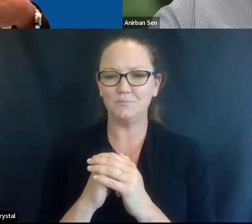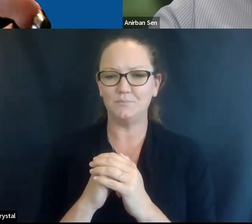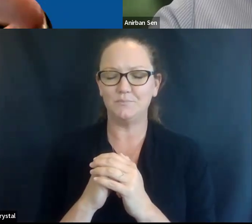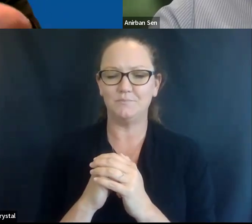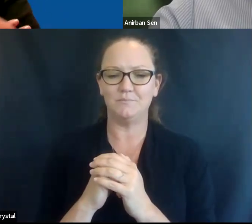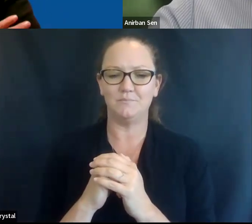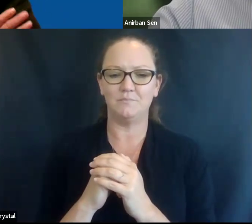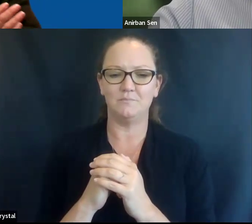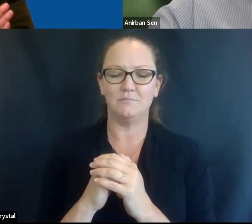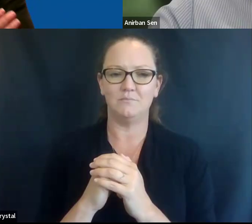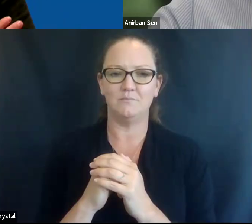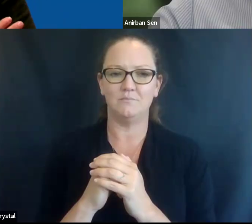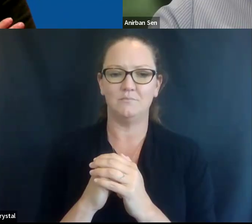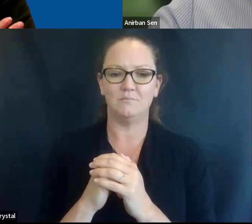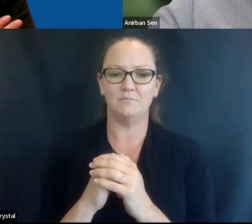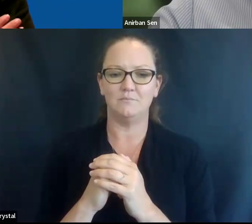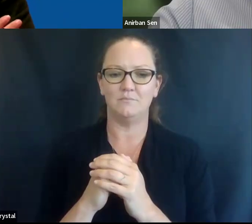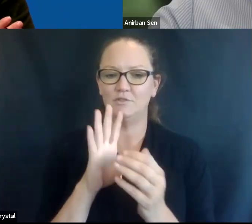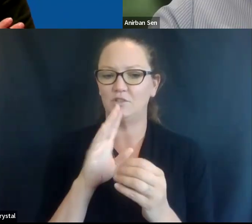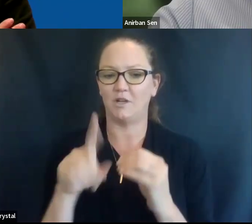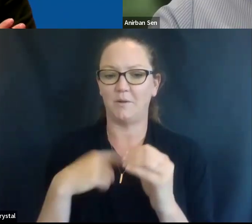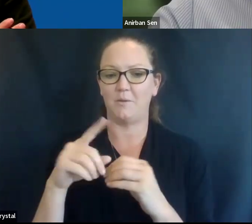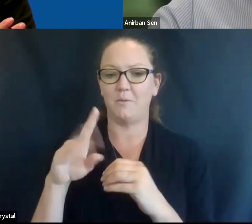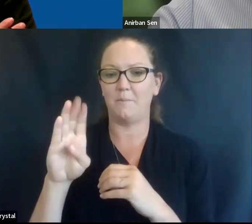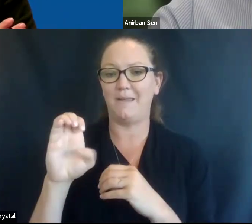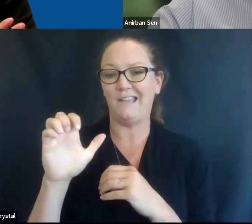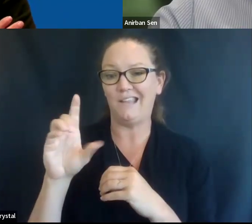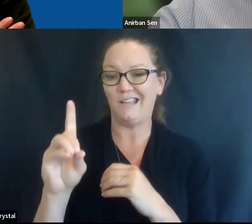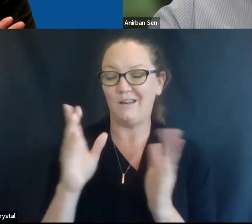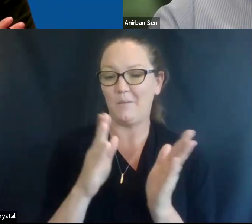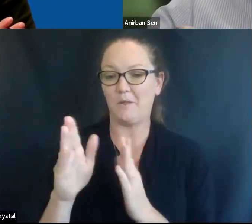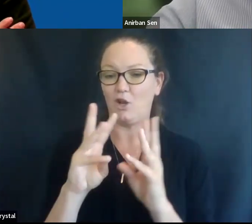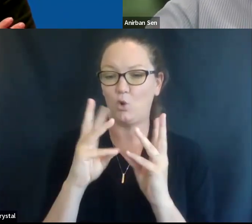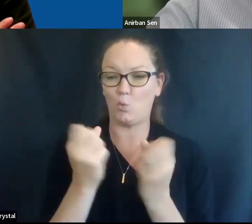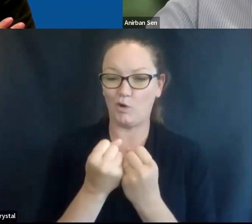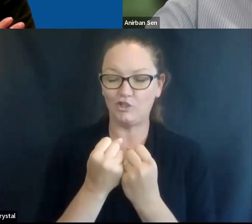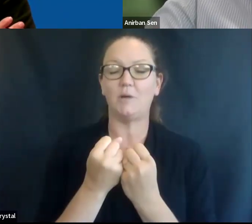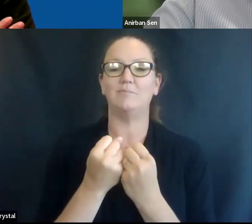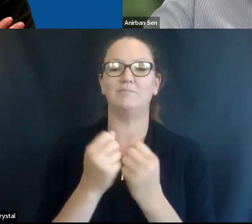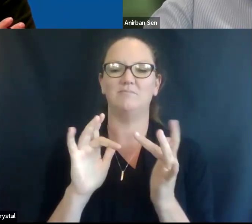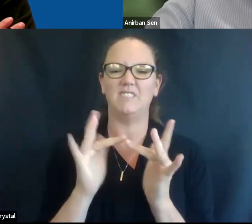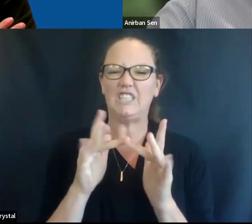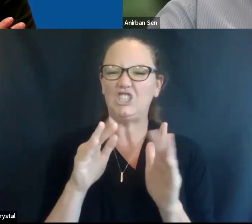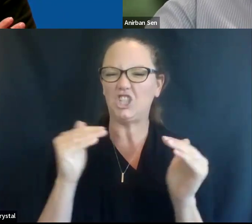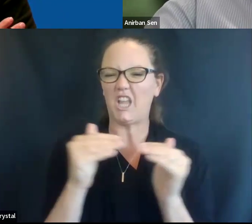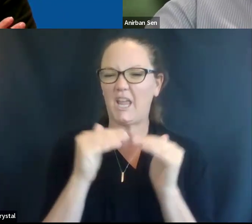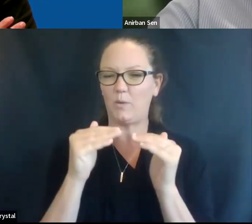the digital equity and BEAD planning workshops around the state. And what we consistently heard from folks is